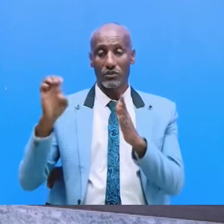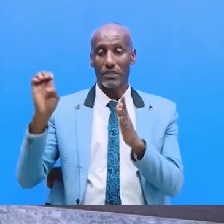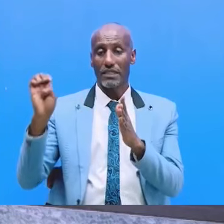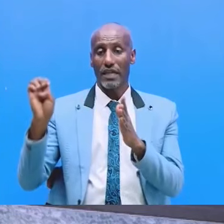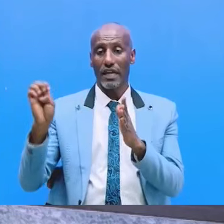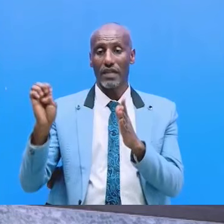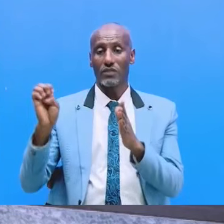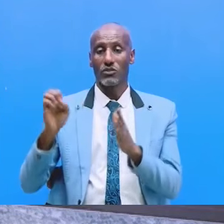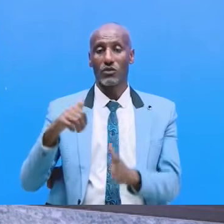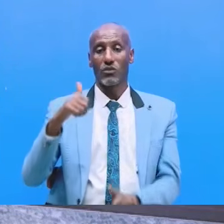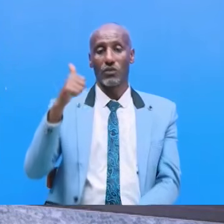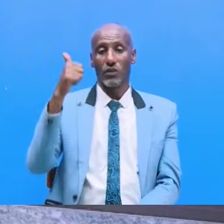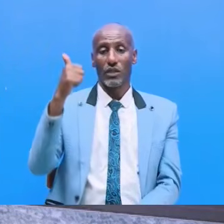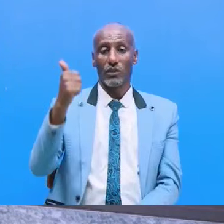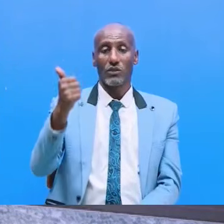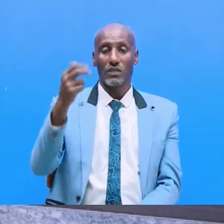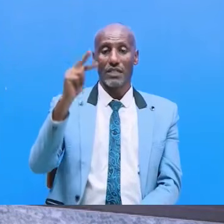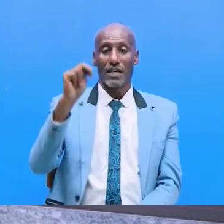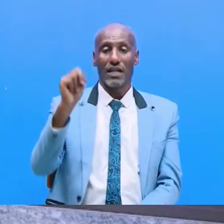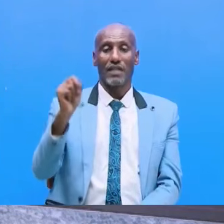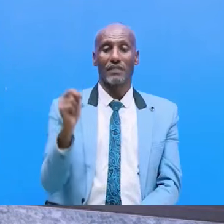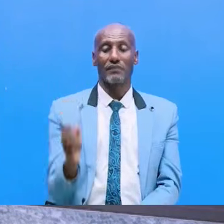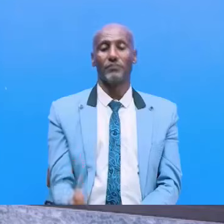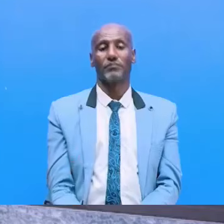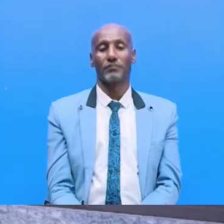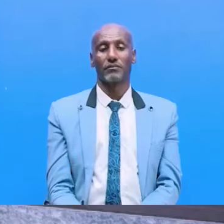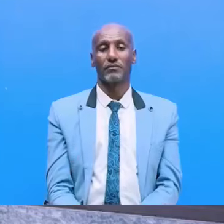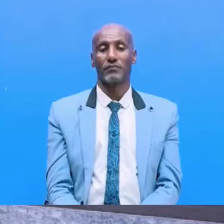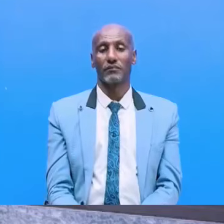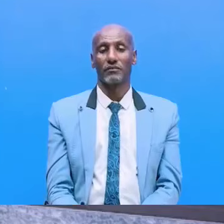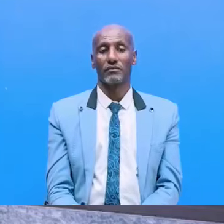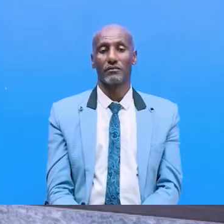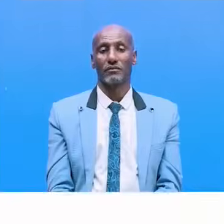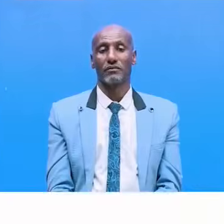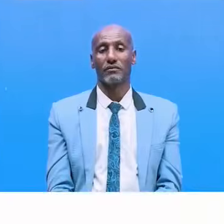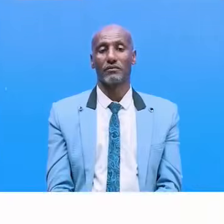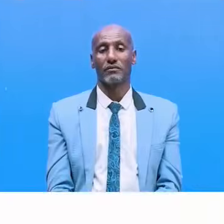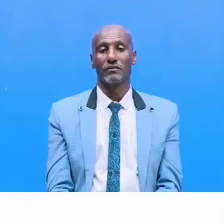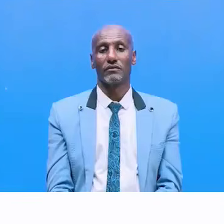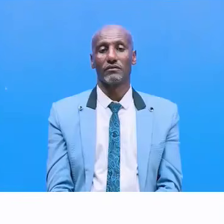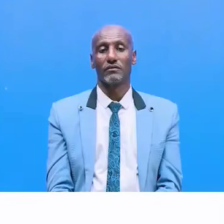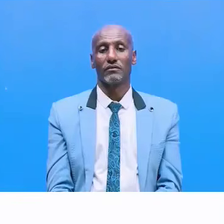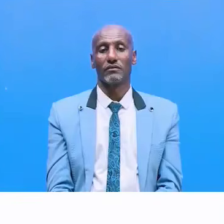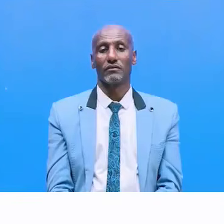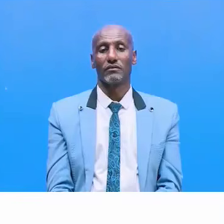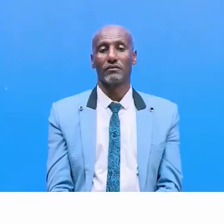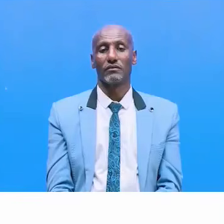letter E. So easily we can add what? An.